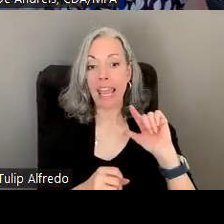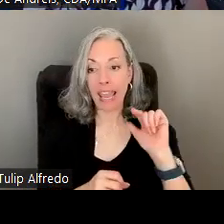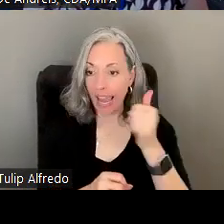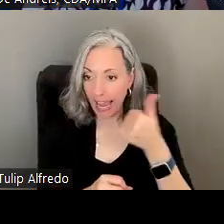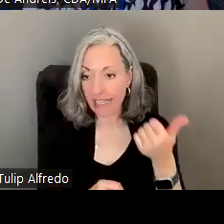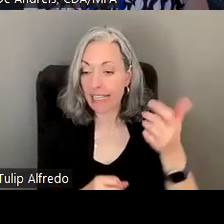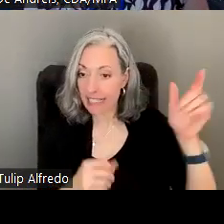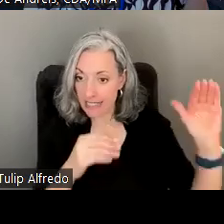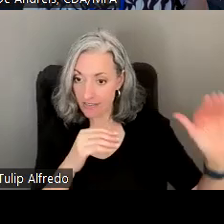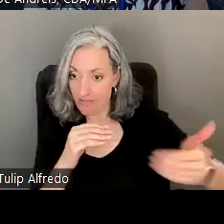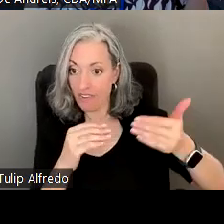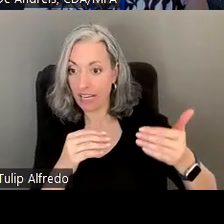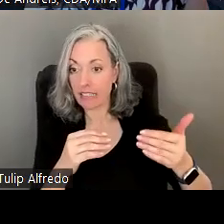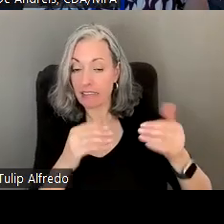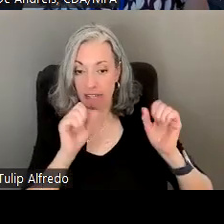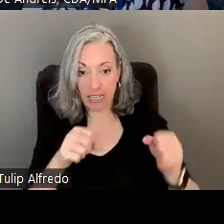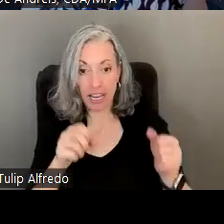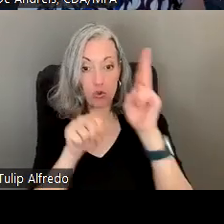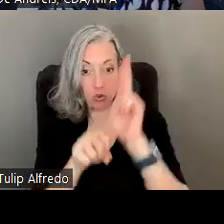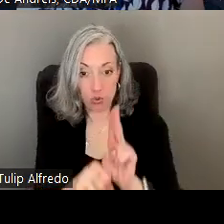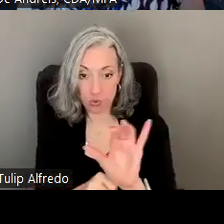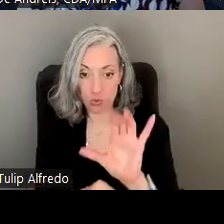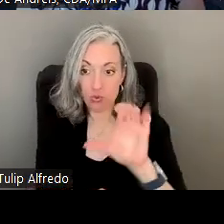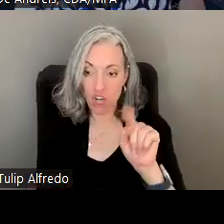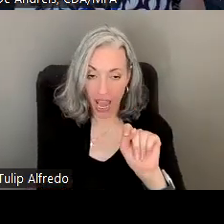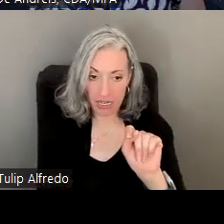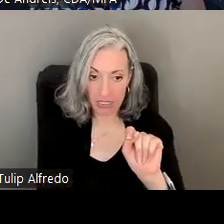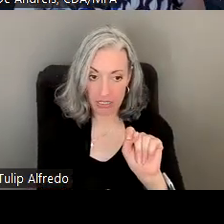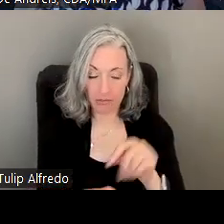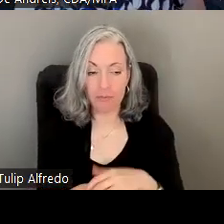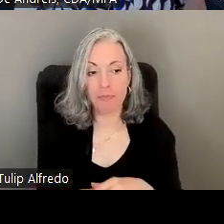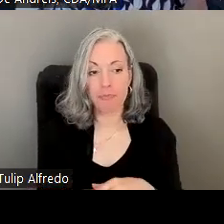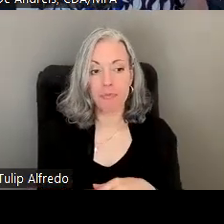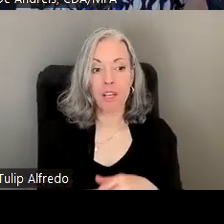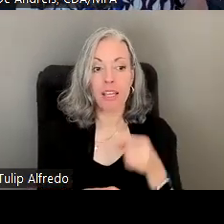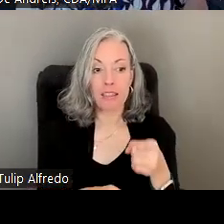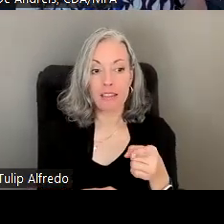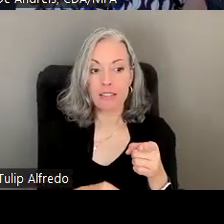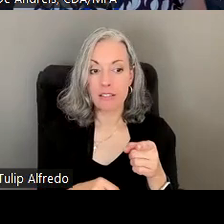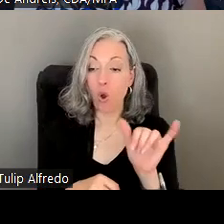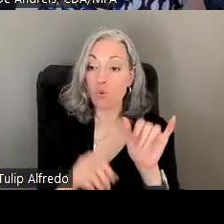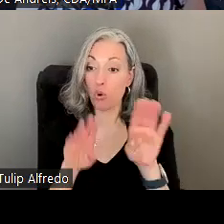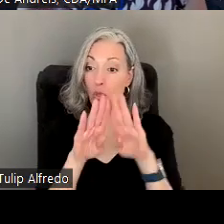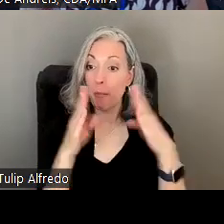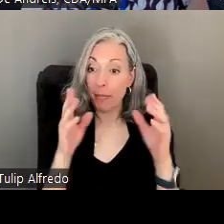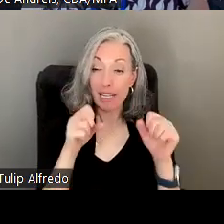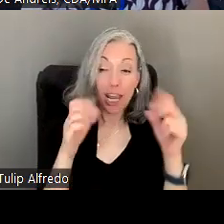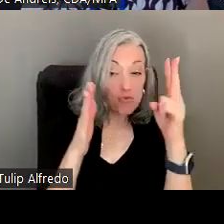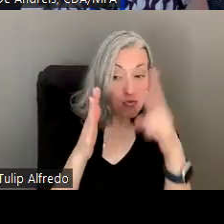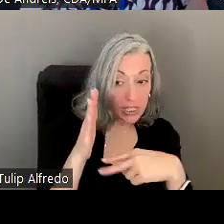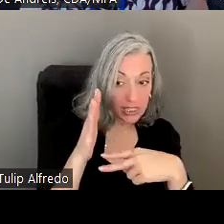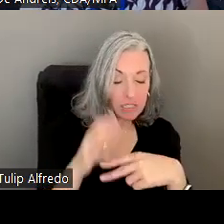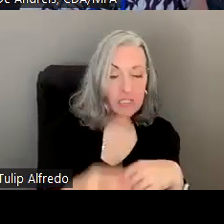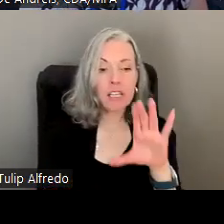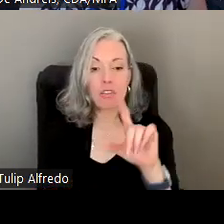meeting information, resources out to the public. The public's able to view that information. The chat and the question